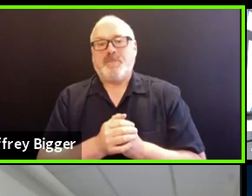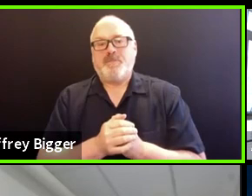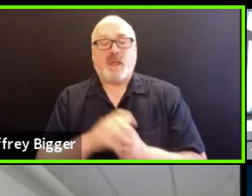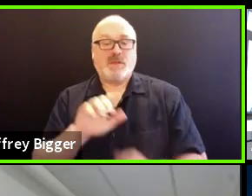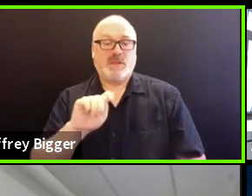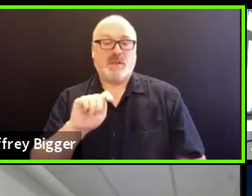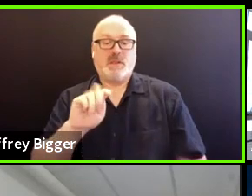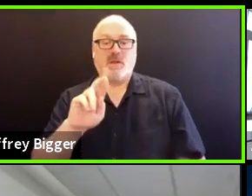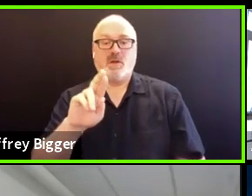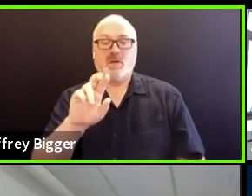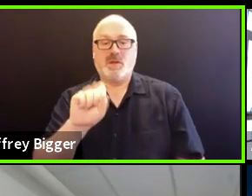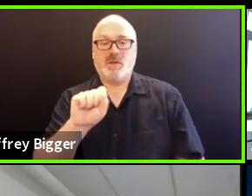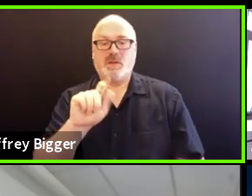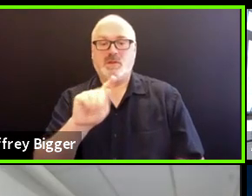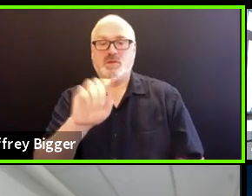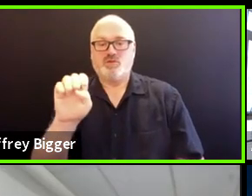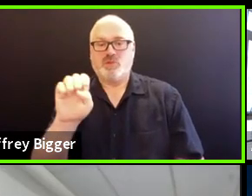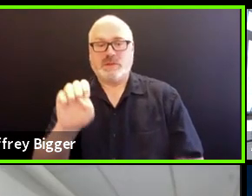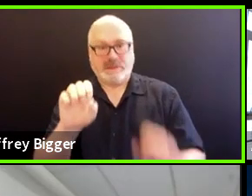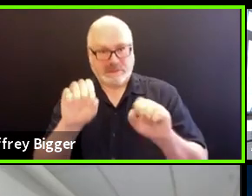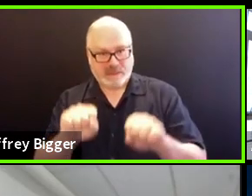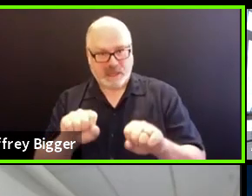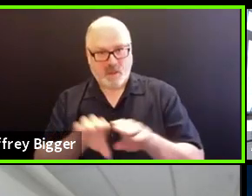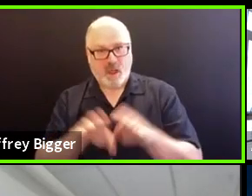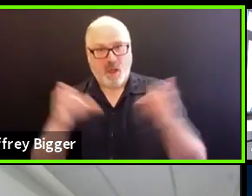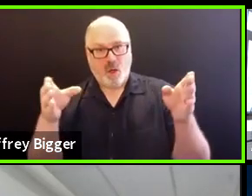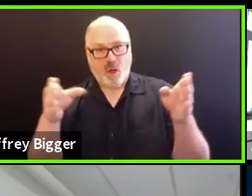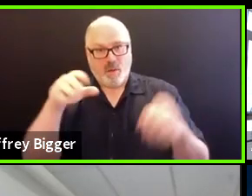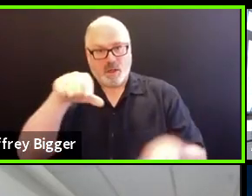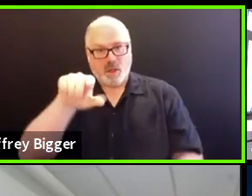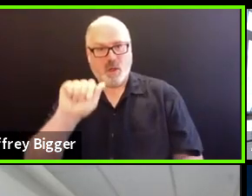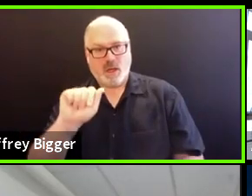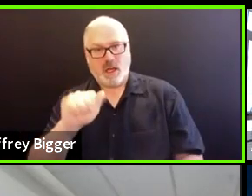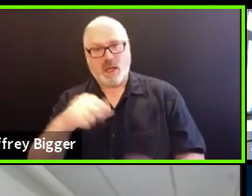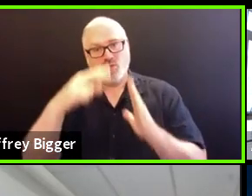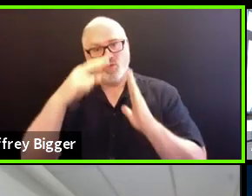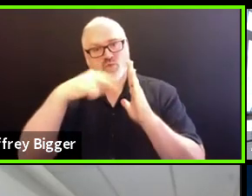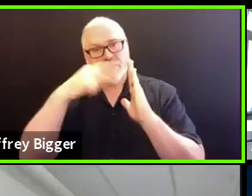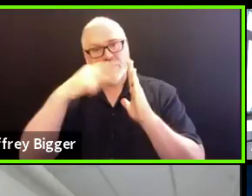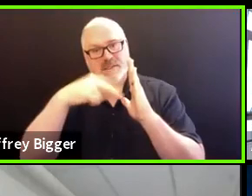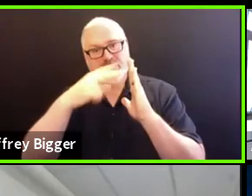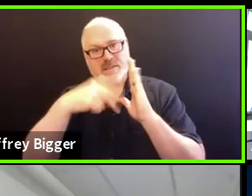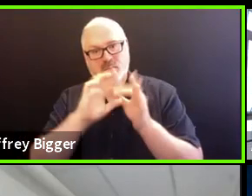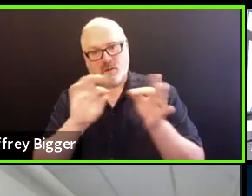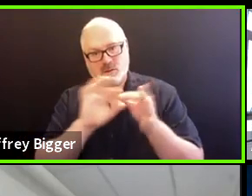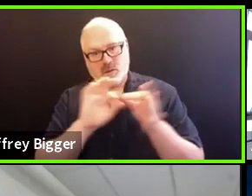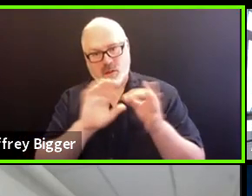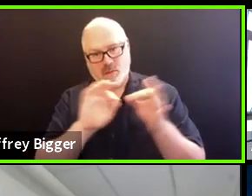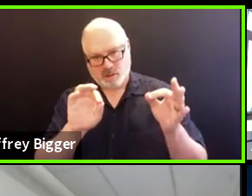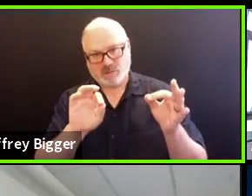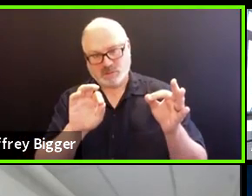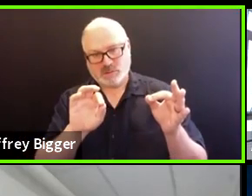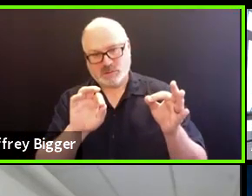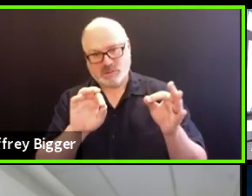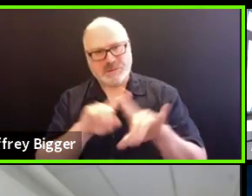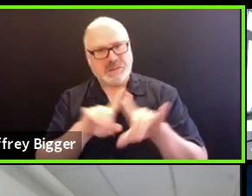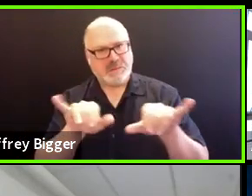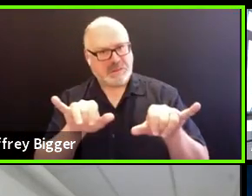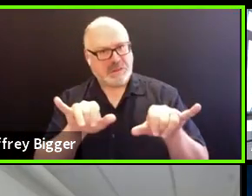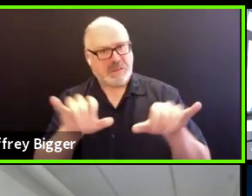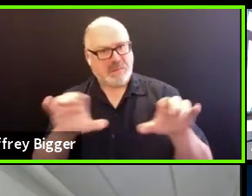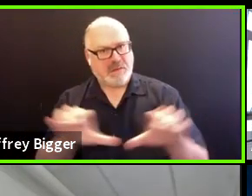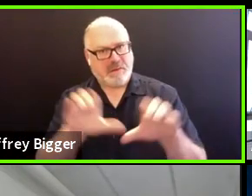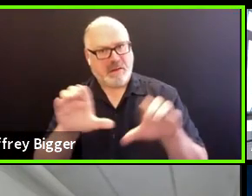trustees will be able, when they open up the Q&A, to read those comments while the action items are